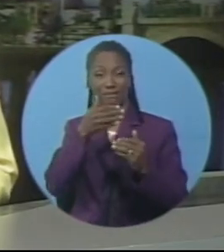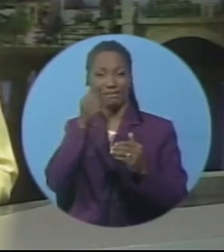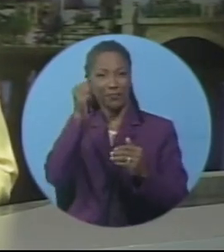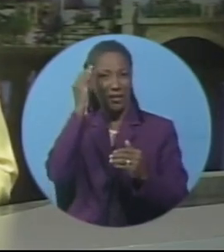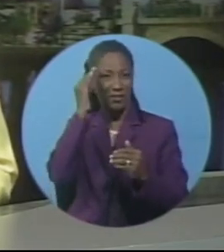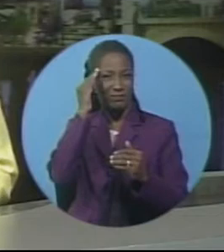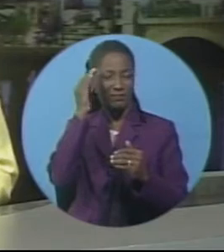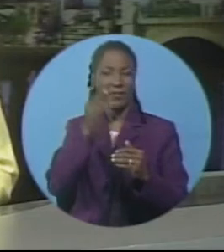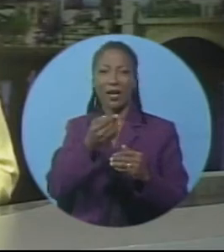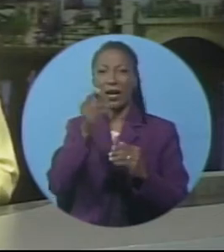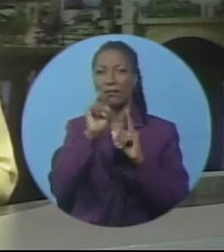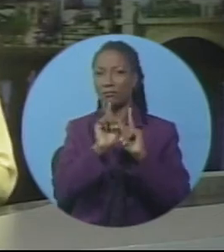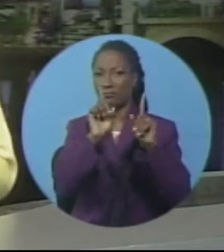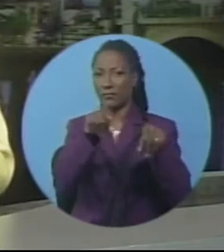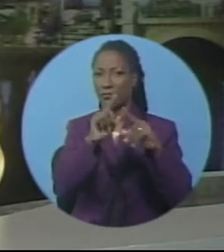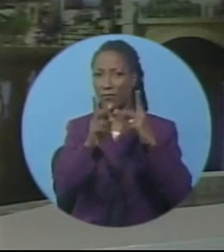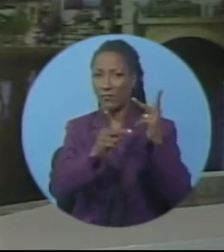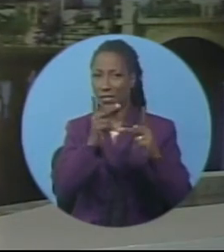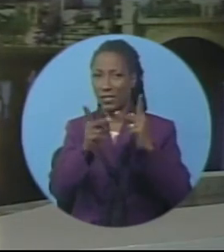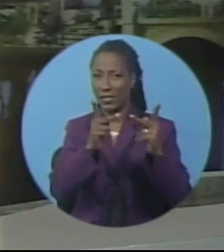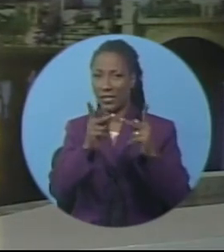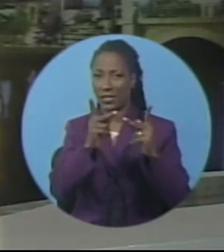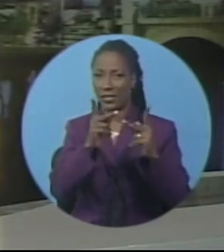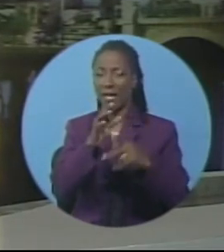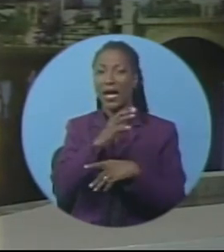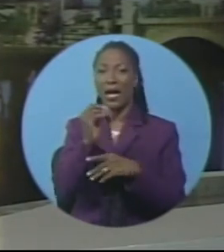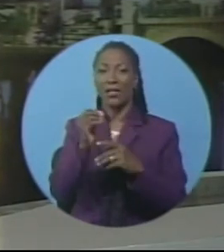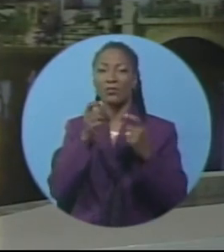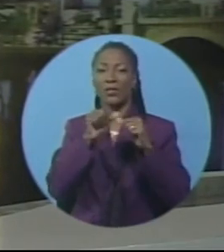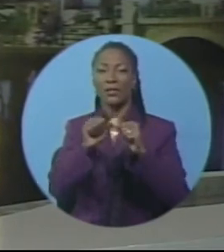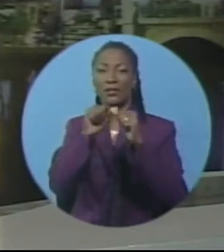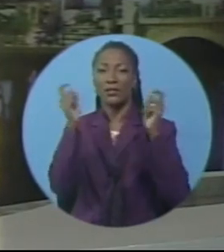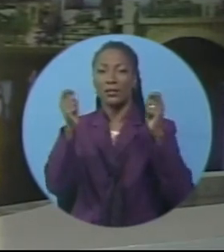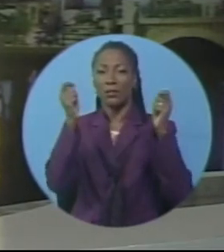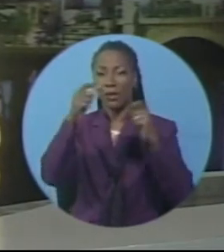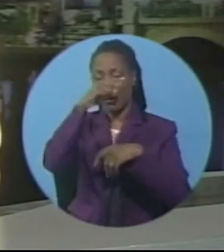road less traveled as we continue to celebrate Black History Month.